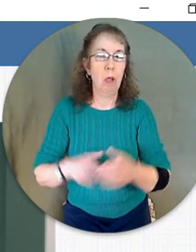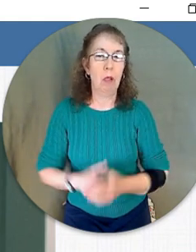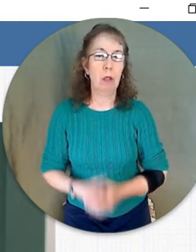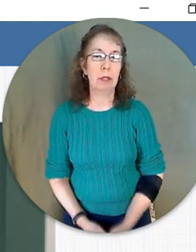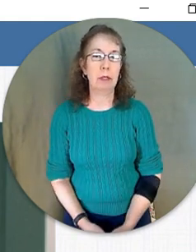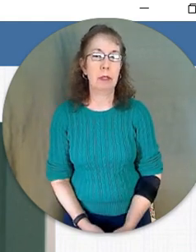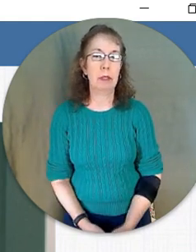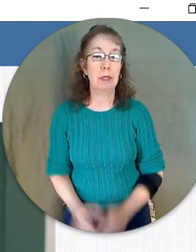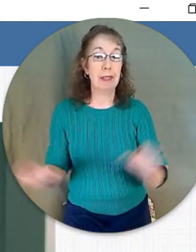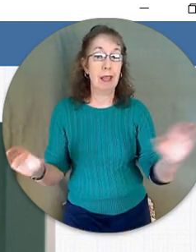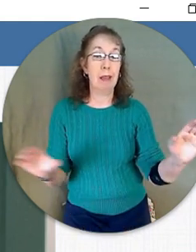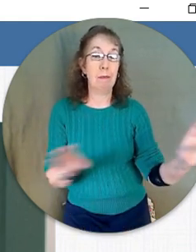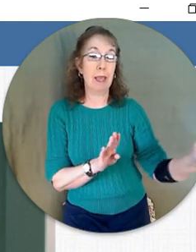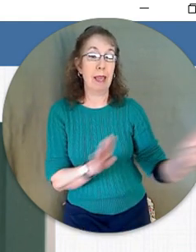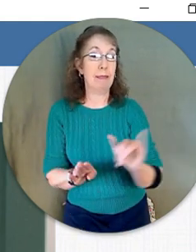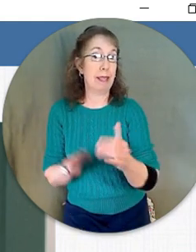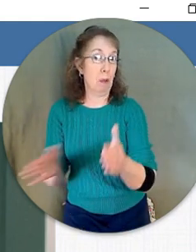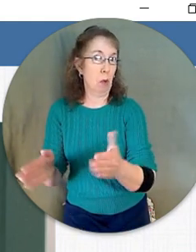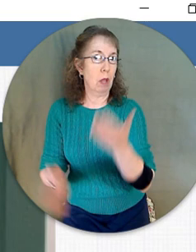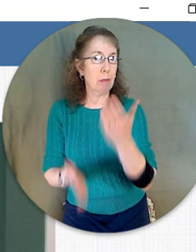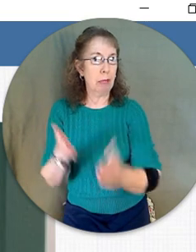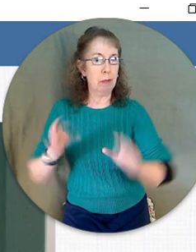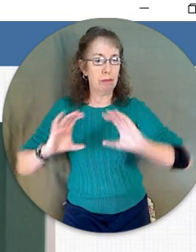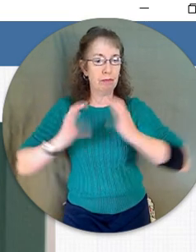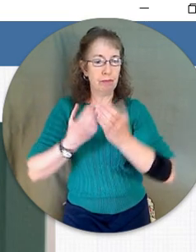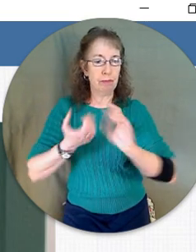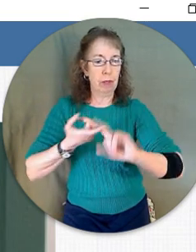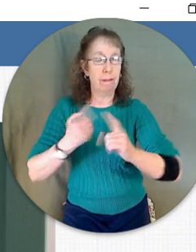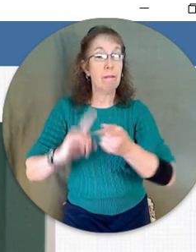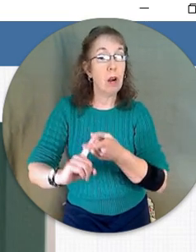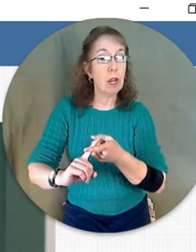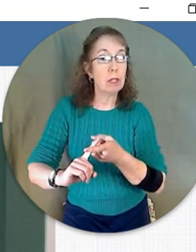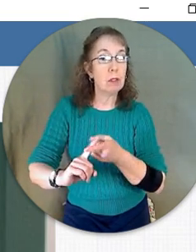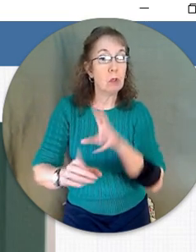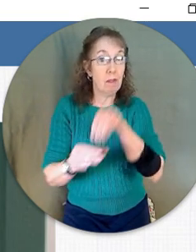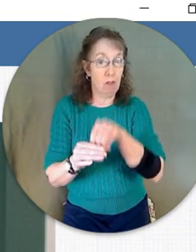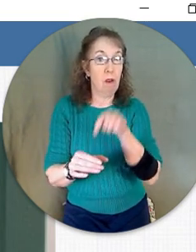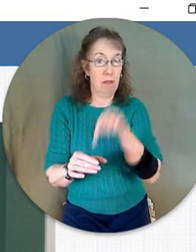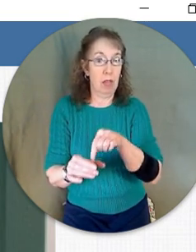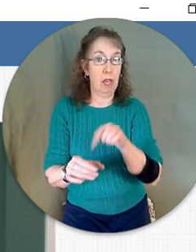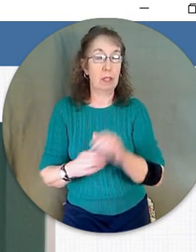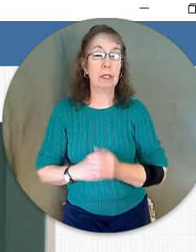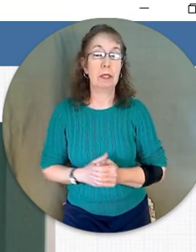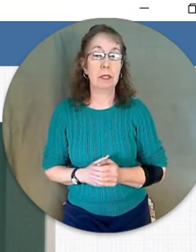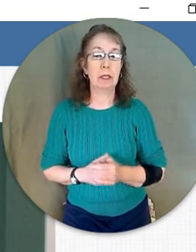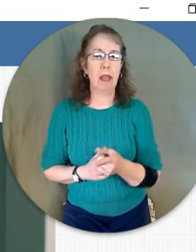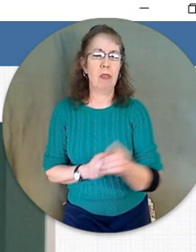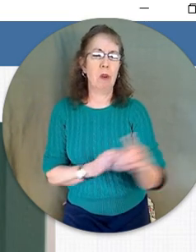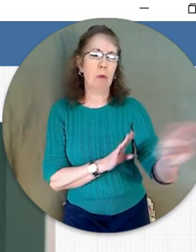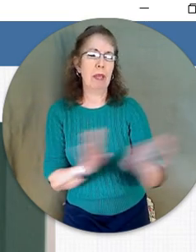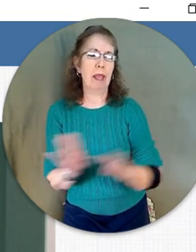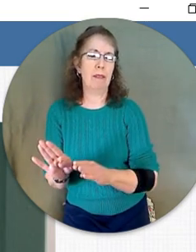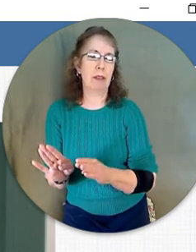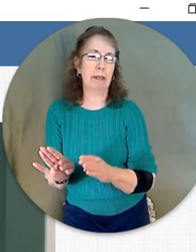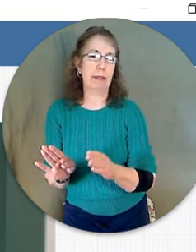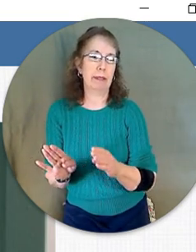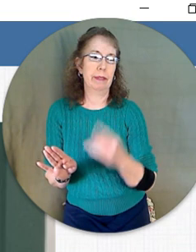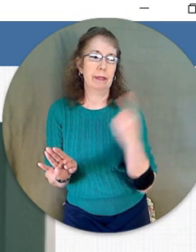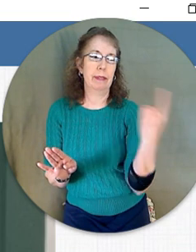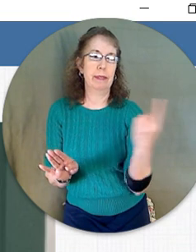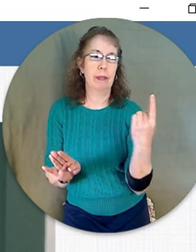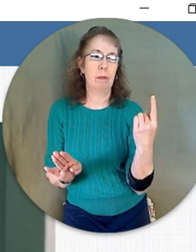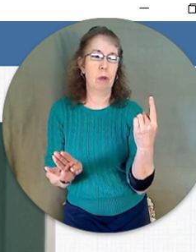that, does act in this way, maybe a group of friends, and, you find that, they're acting towards somebody